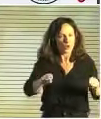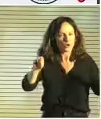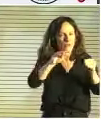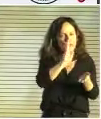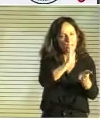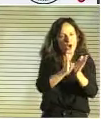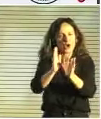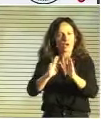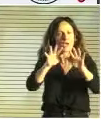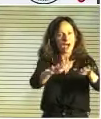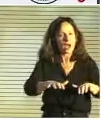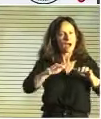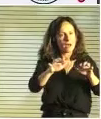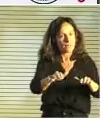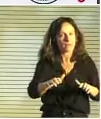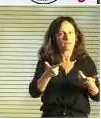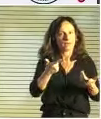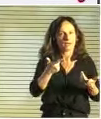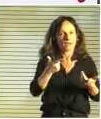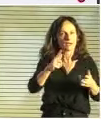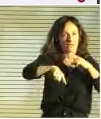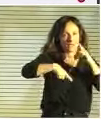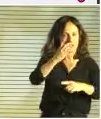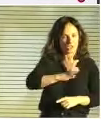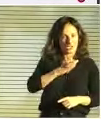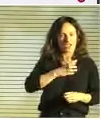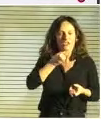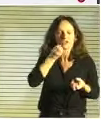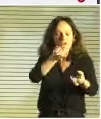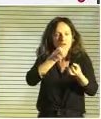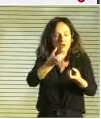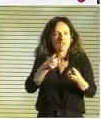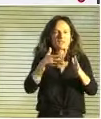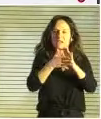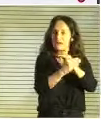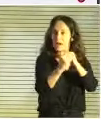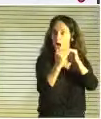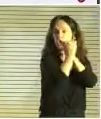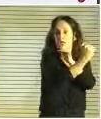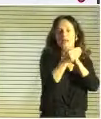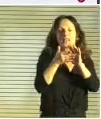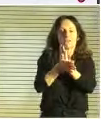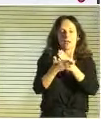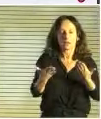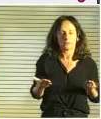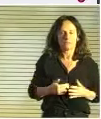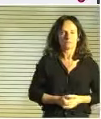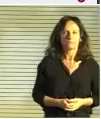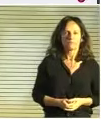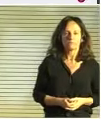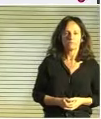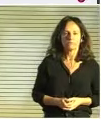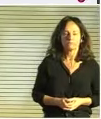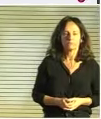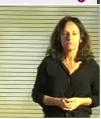customers on a strong base, what sustainability means. So when we started thinking about our new